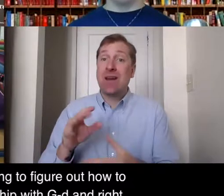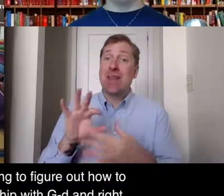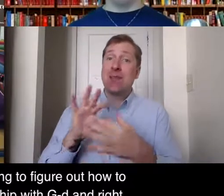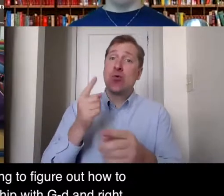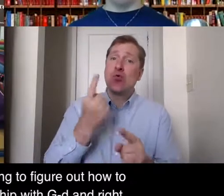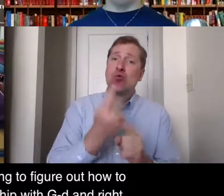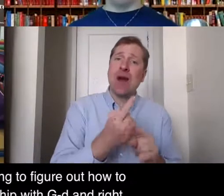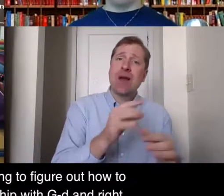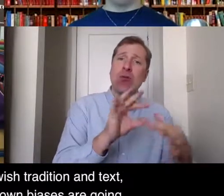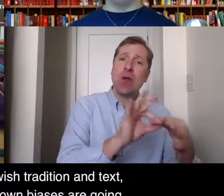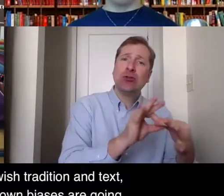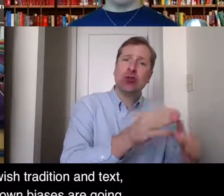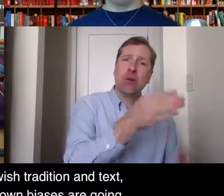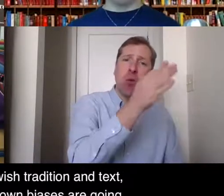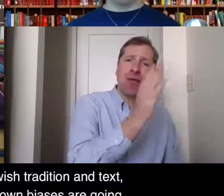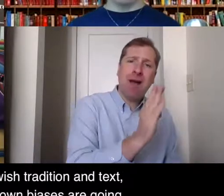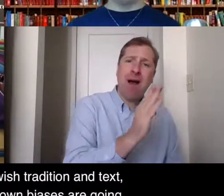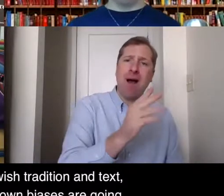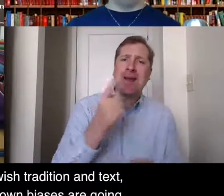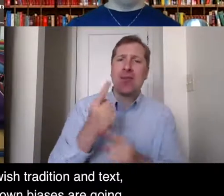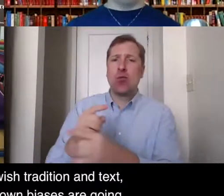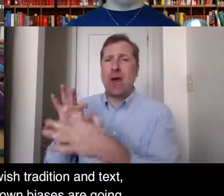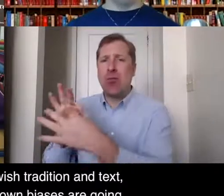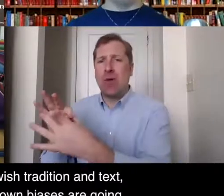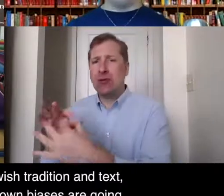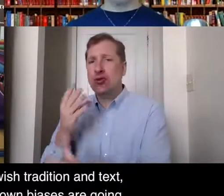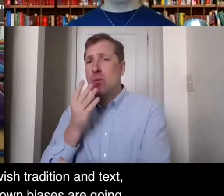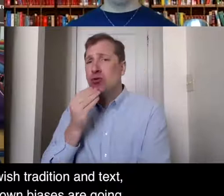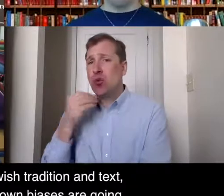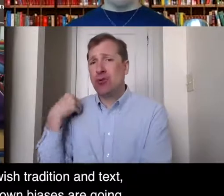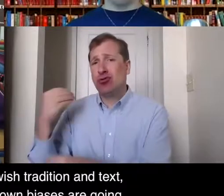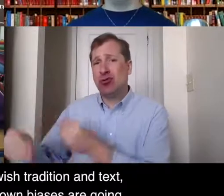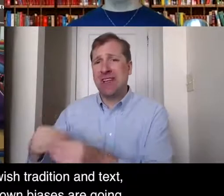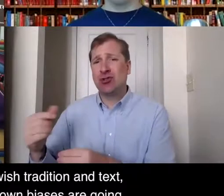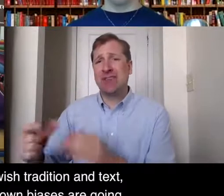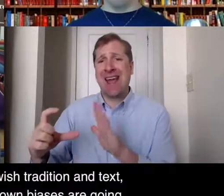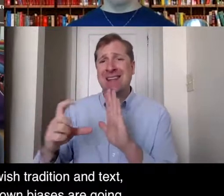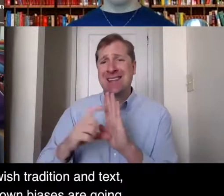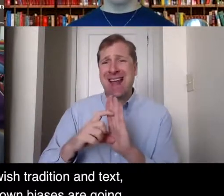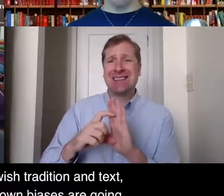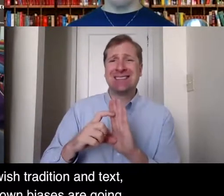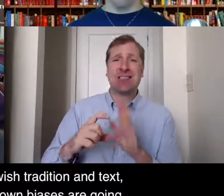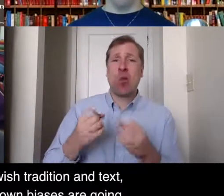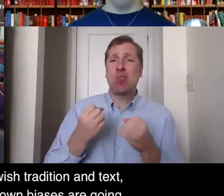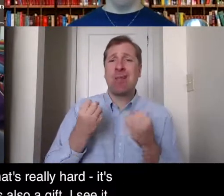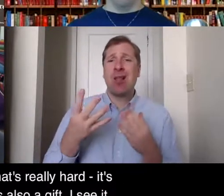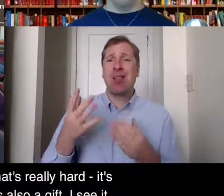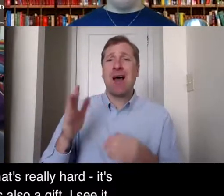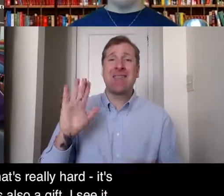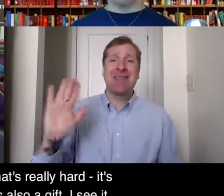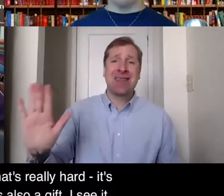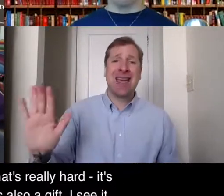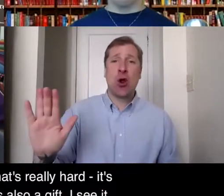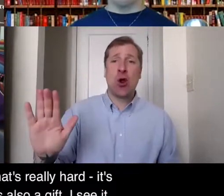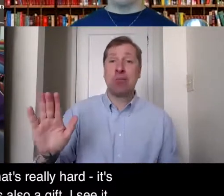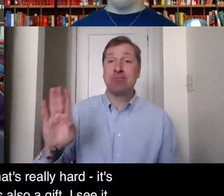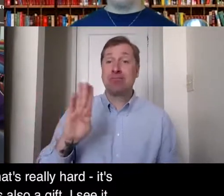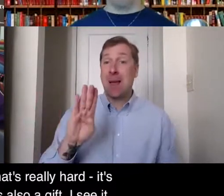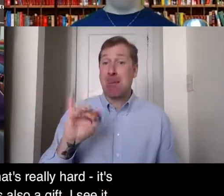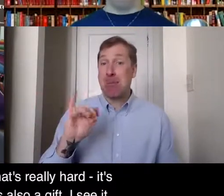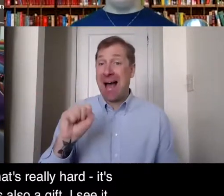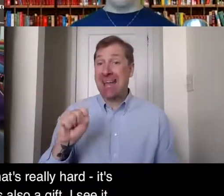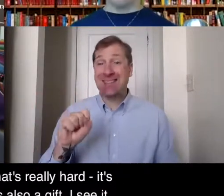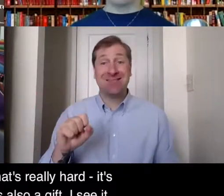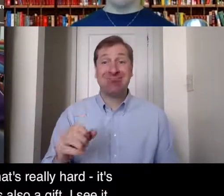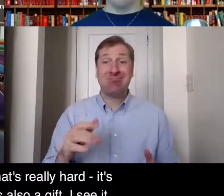and right relationship with Jewish tradition and text. And so a lot of their own biases are going to show